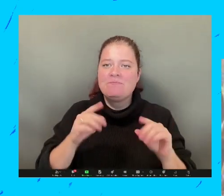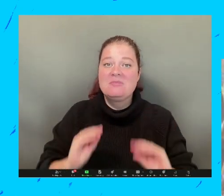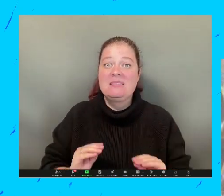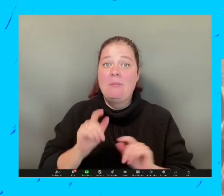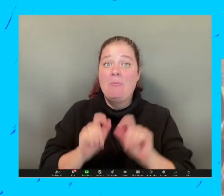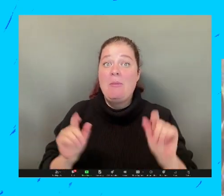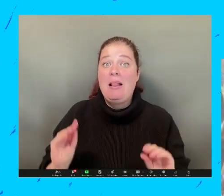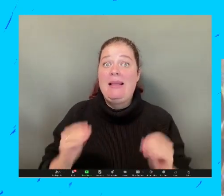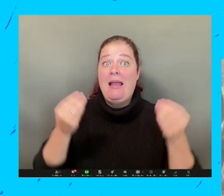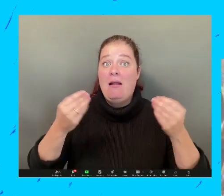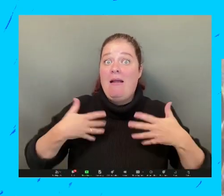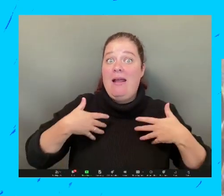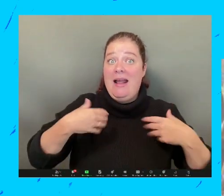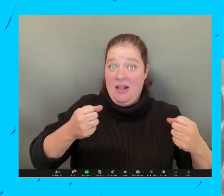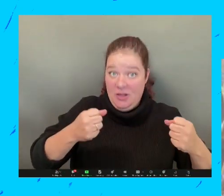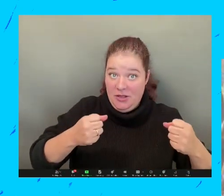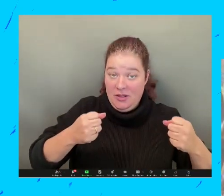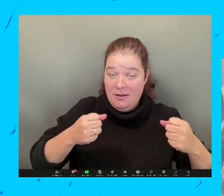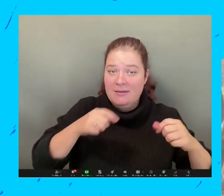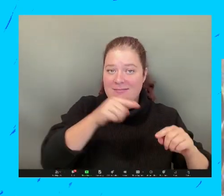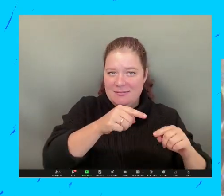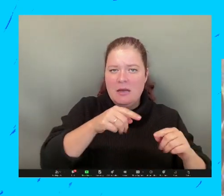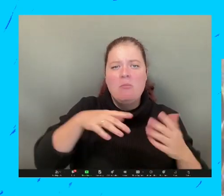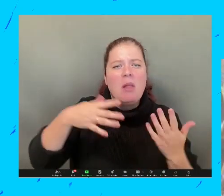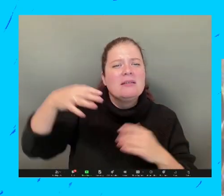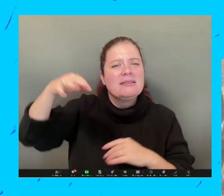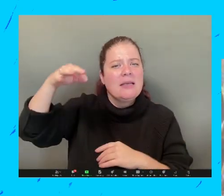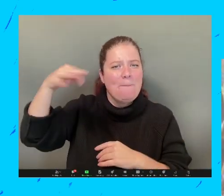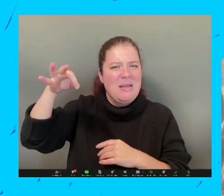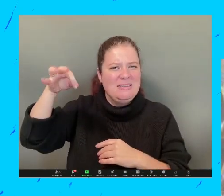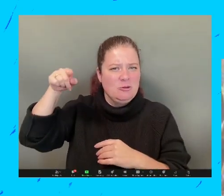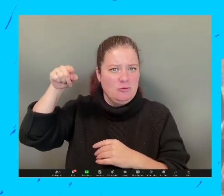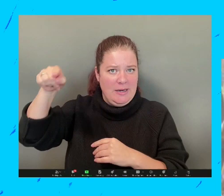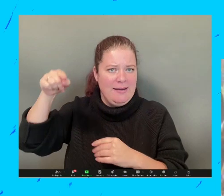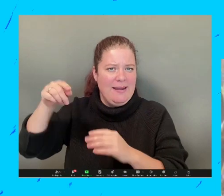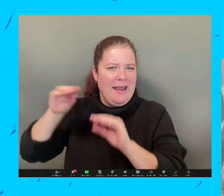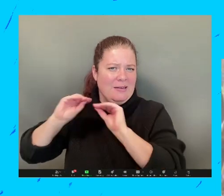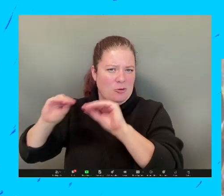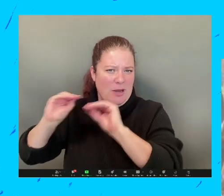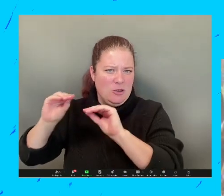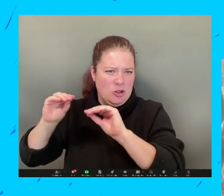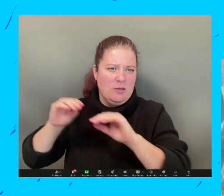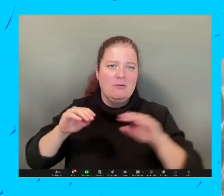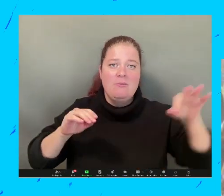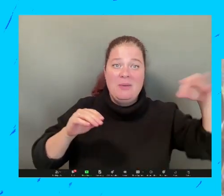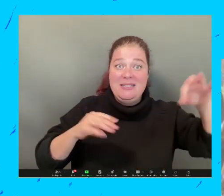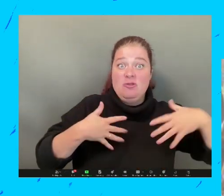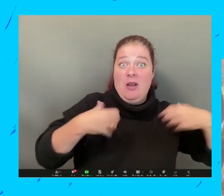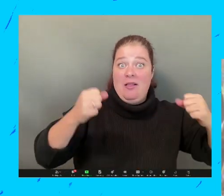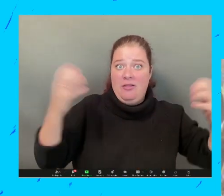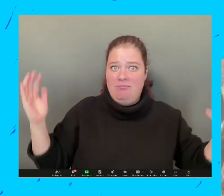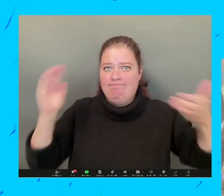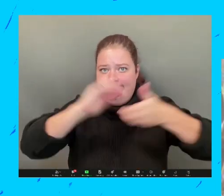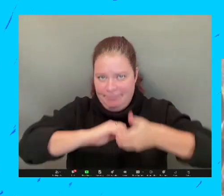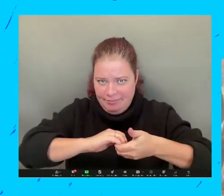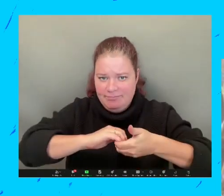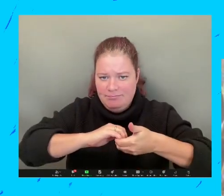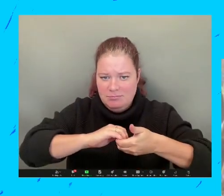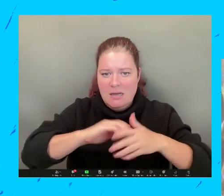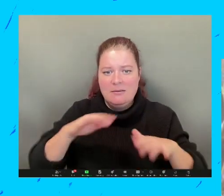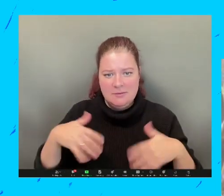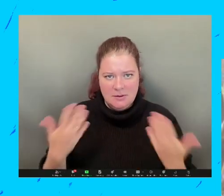health, but also with our partner ministries of education and welfare, so that we get not only ownership, but we get adequate funds every